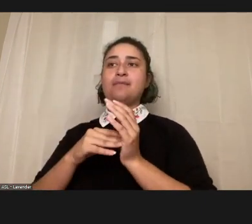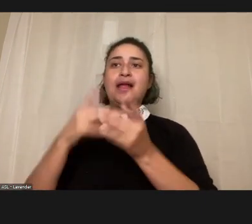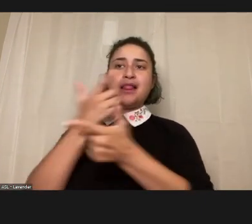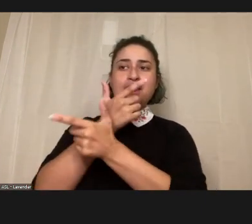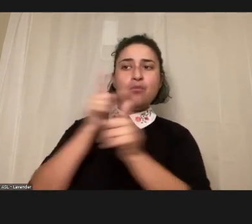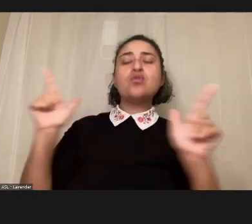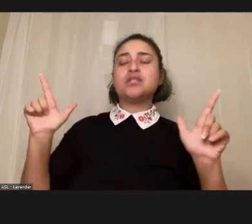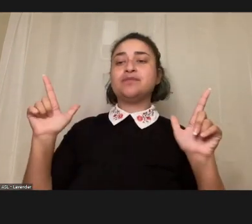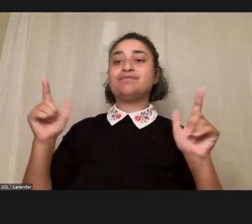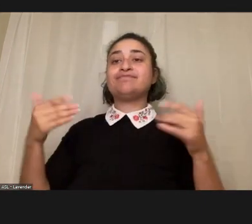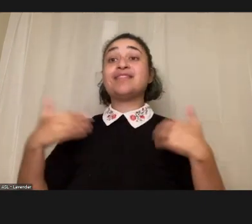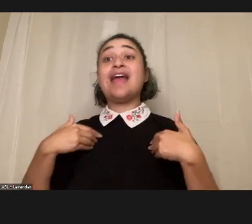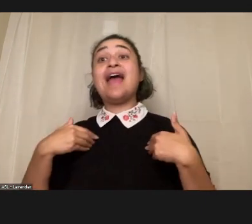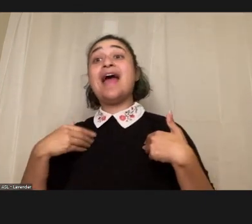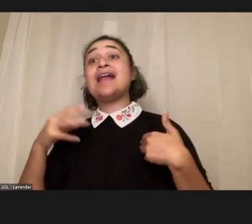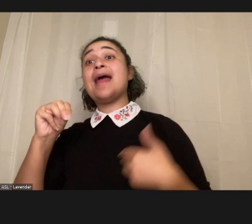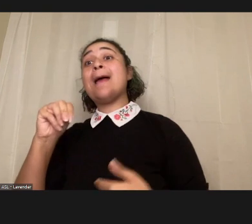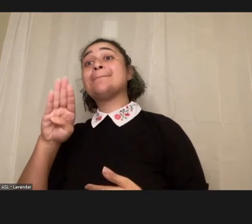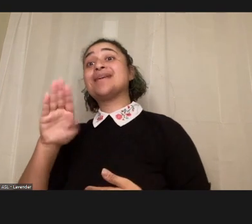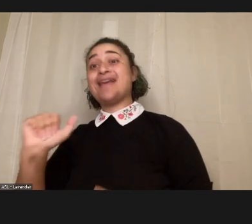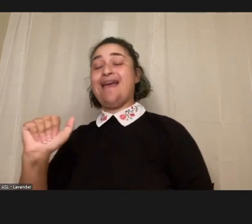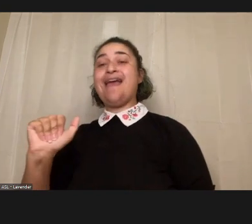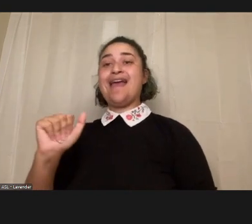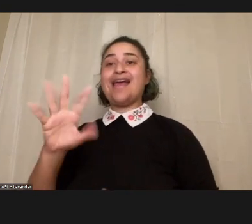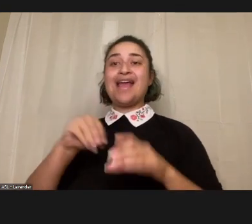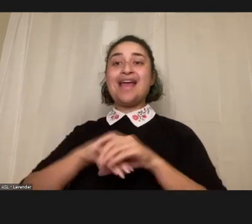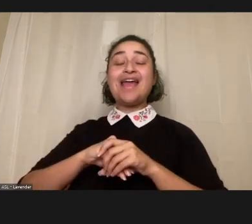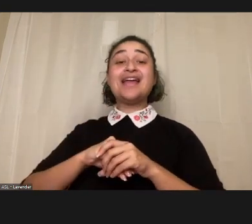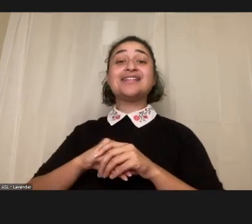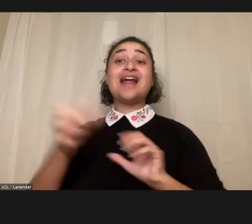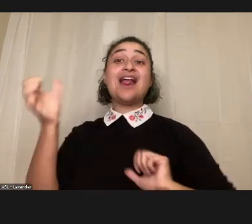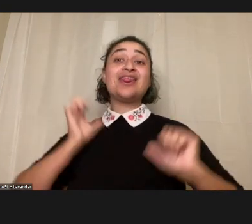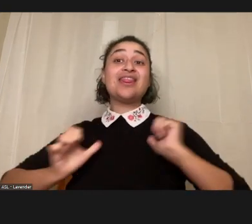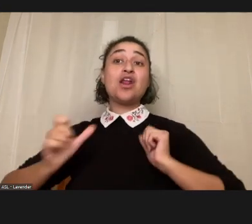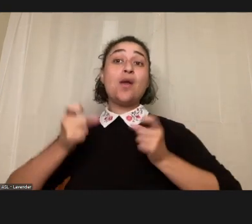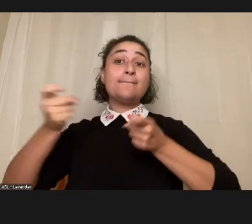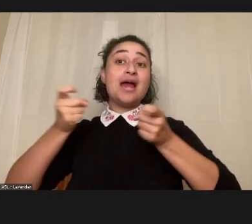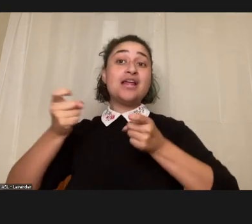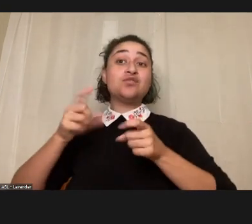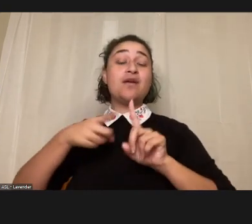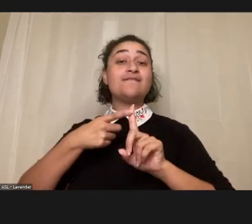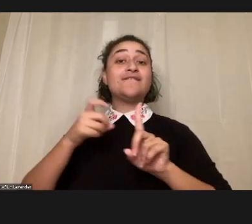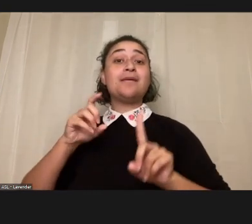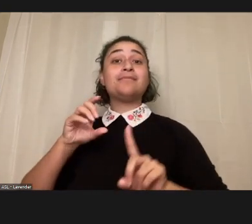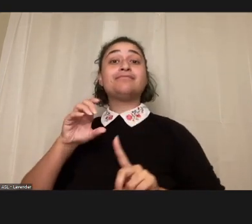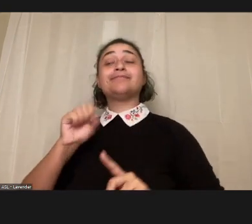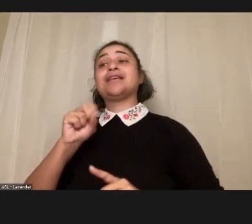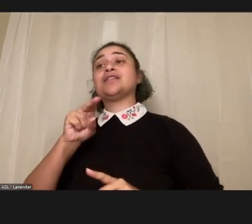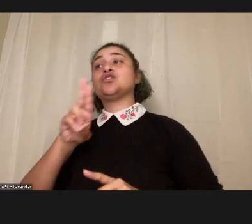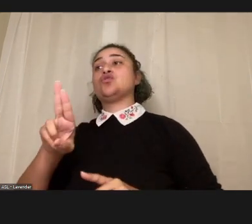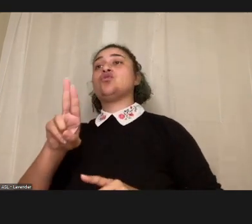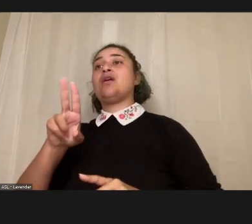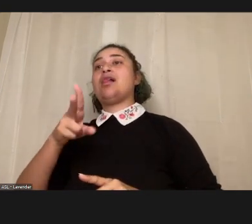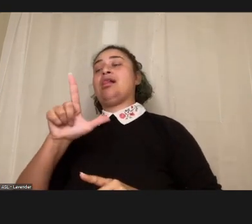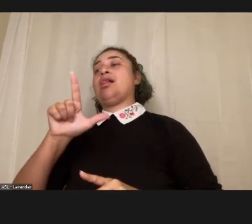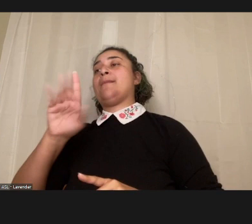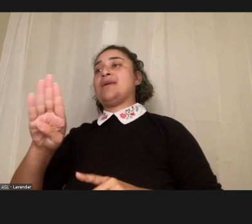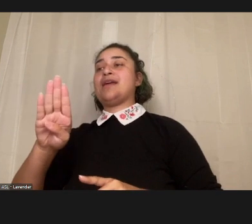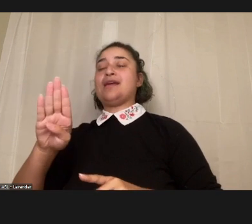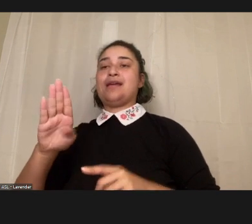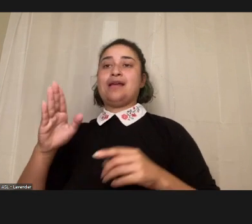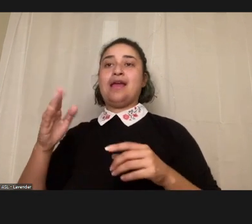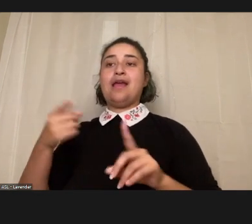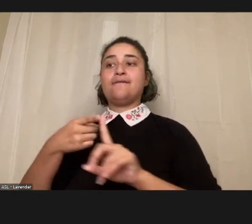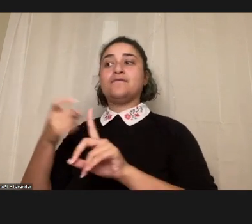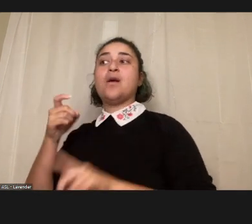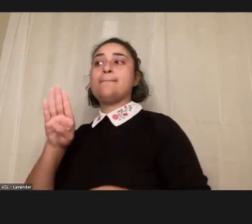an MFA and MBA in theater management from Cal State Long Beach and a BA in English with a minor in theater studies from UC Berkeley.